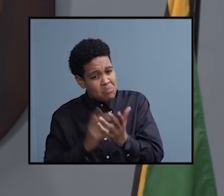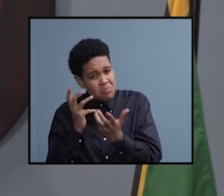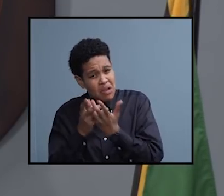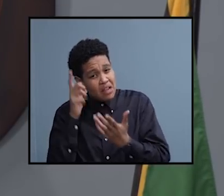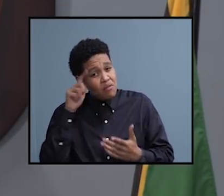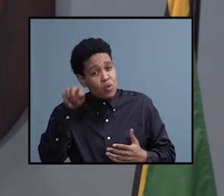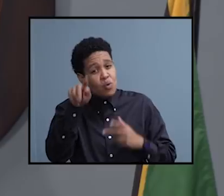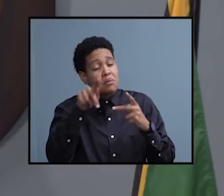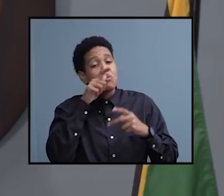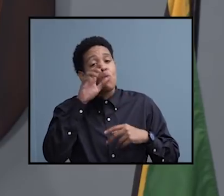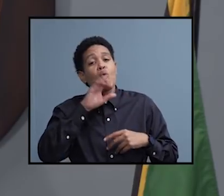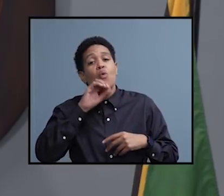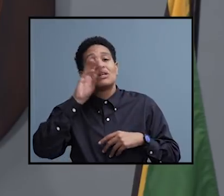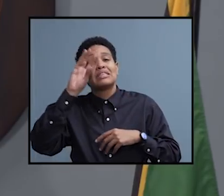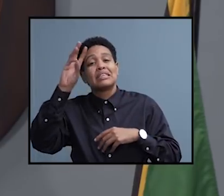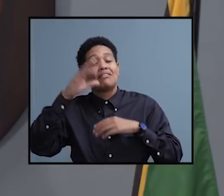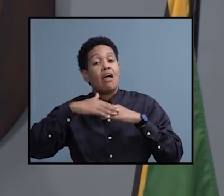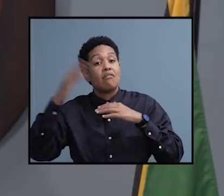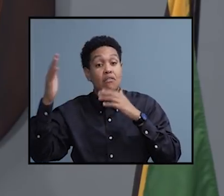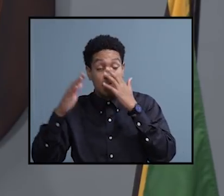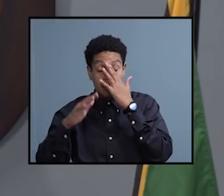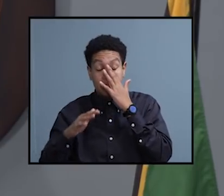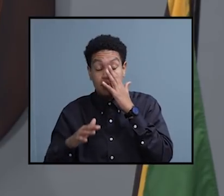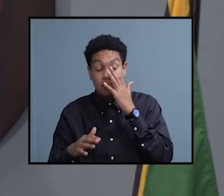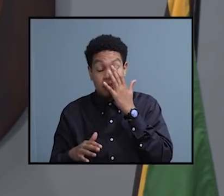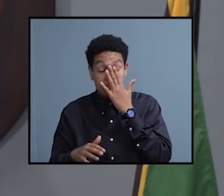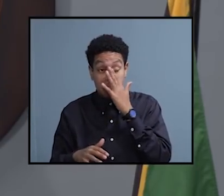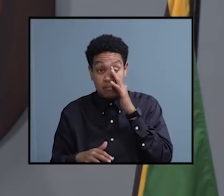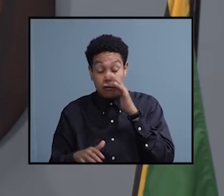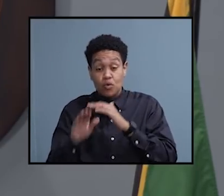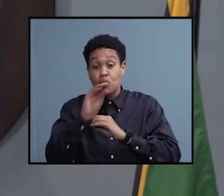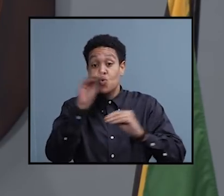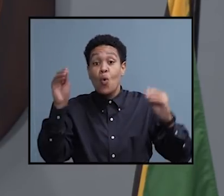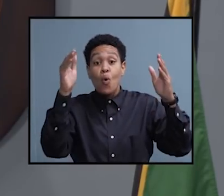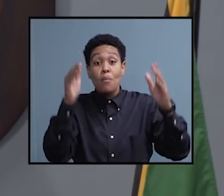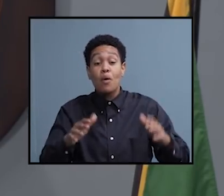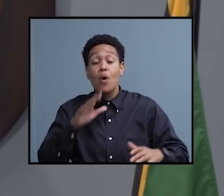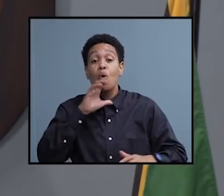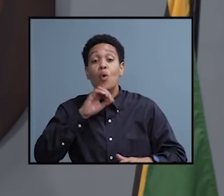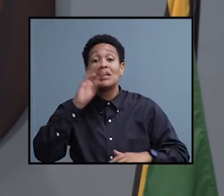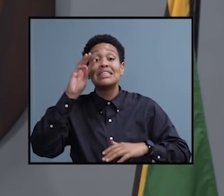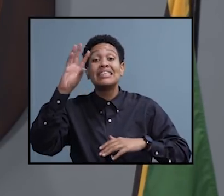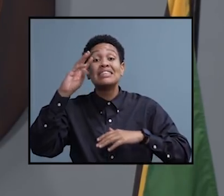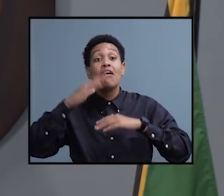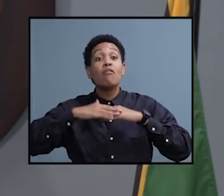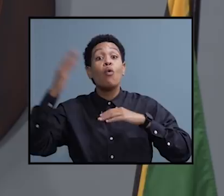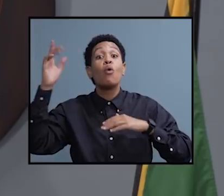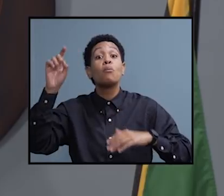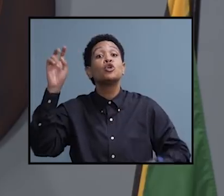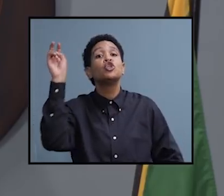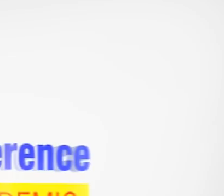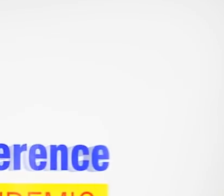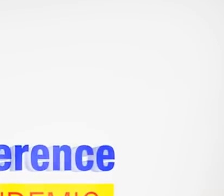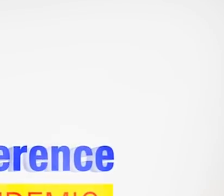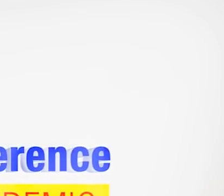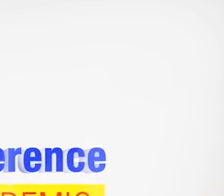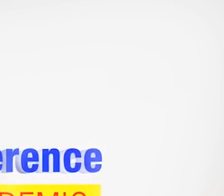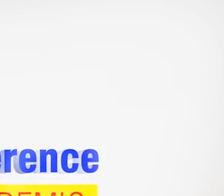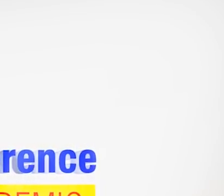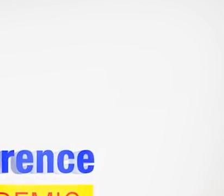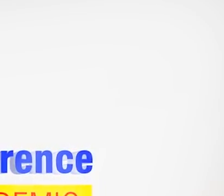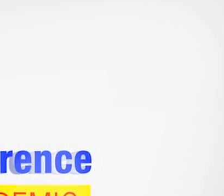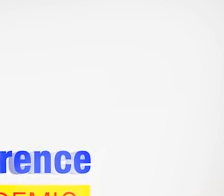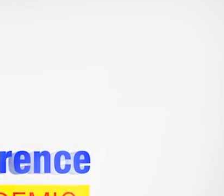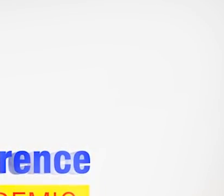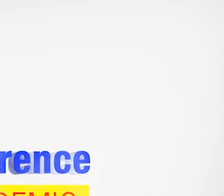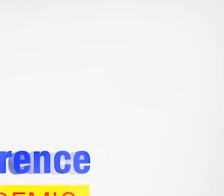persons 65 and over, no person 65 or over to be at any bar.